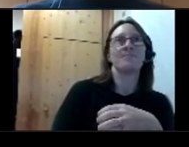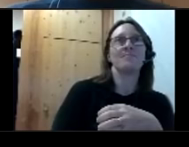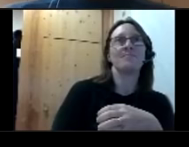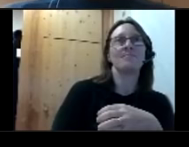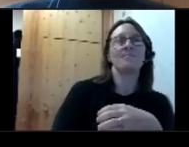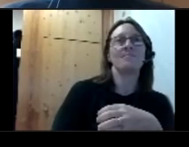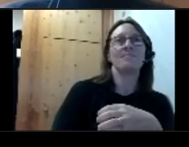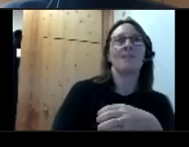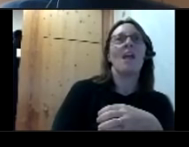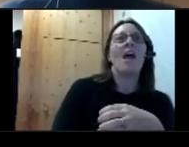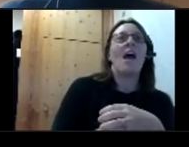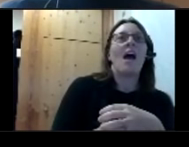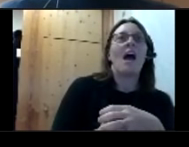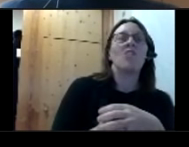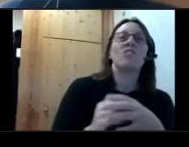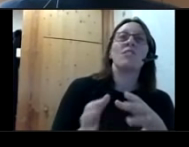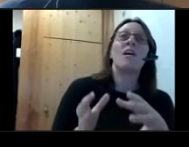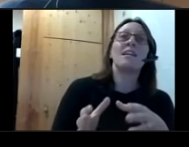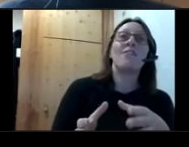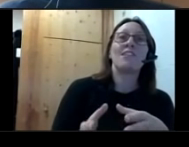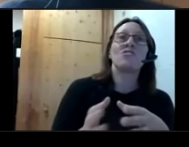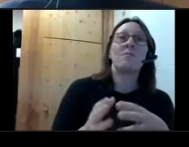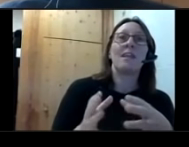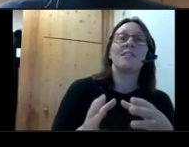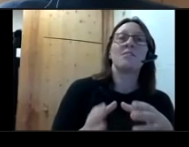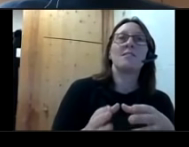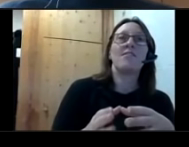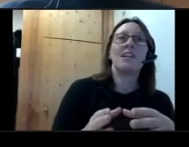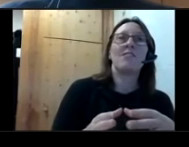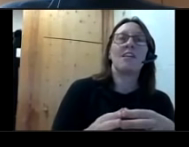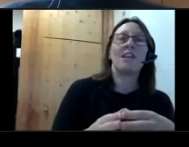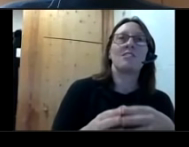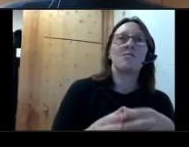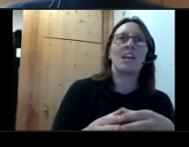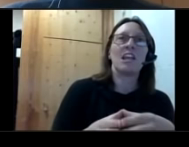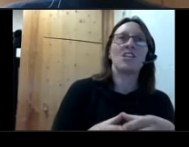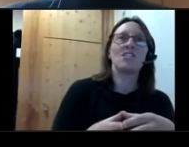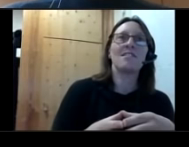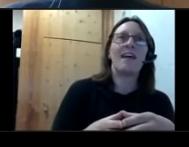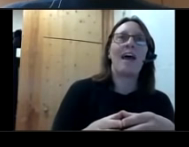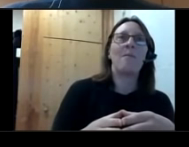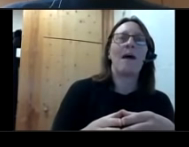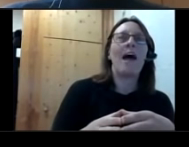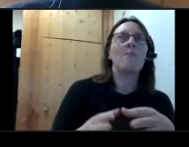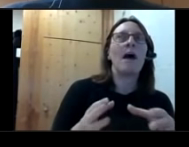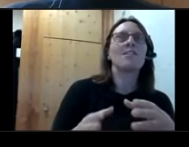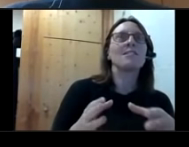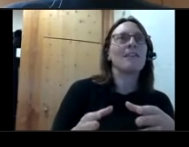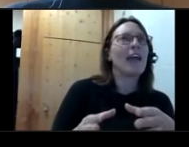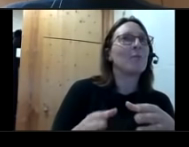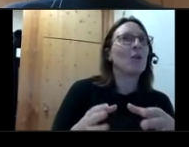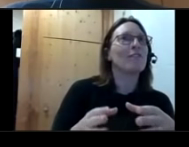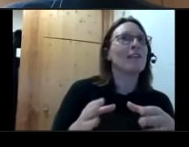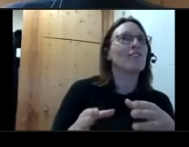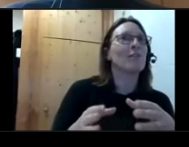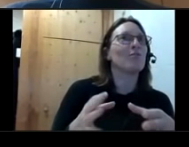for non-compliance? So there aren't any financial penalties specifically related to the regulations. I understand